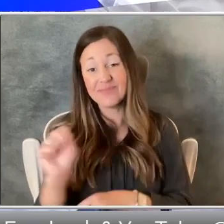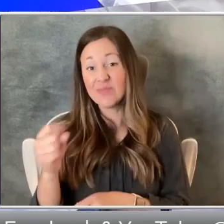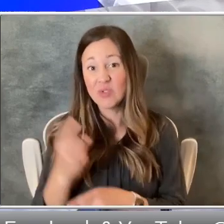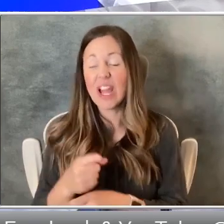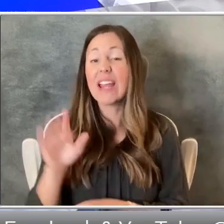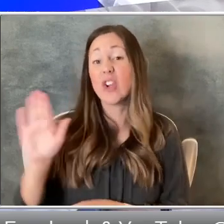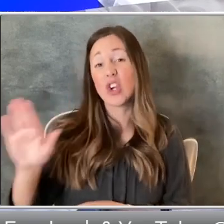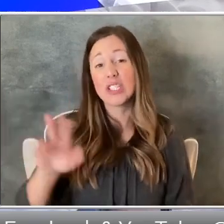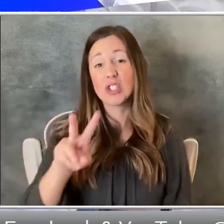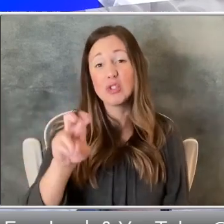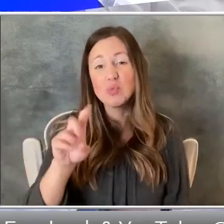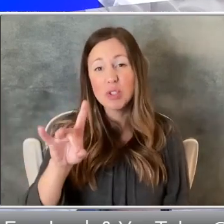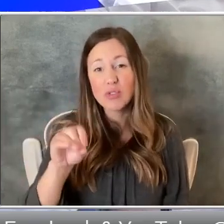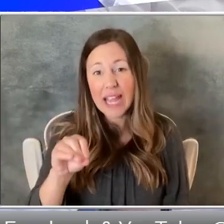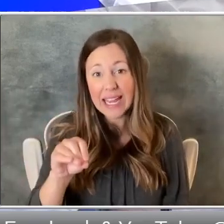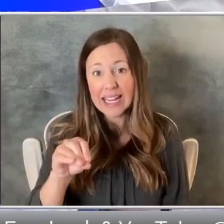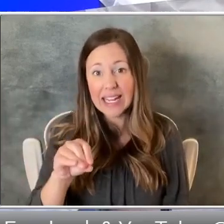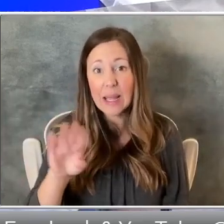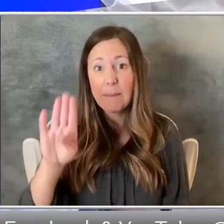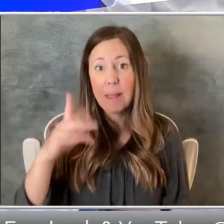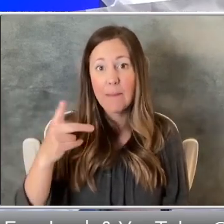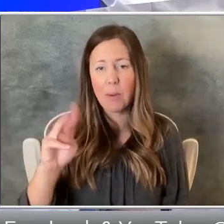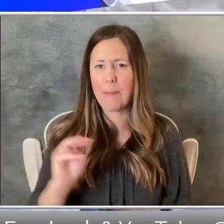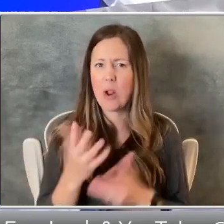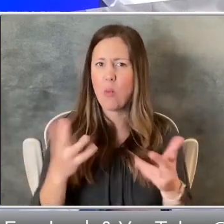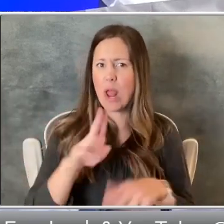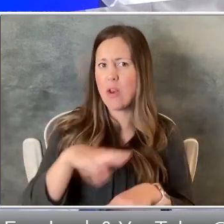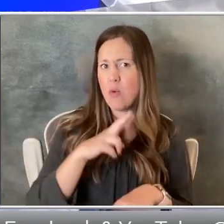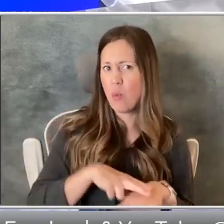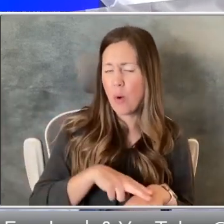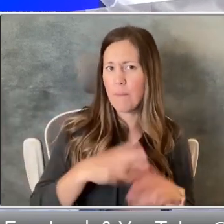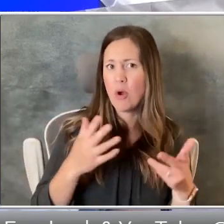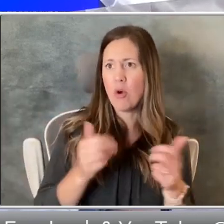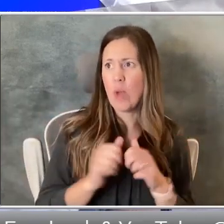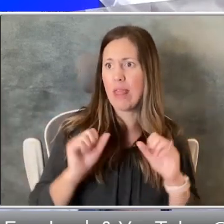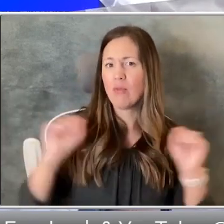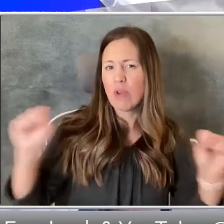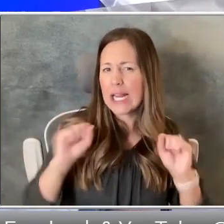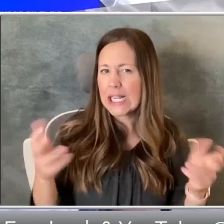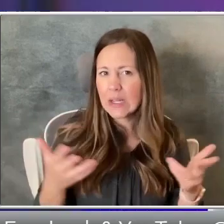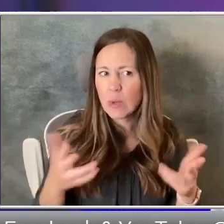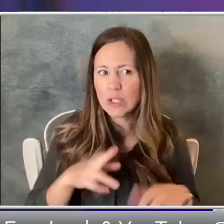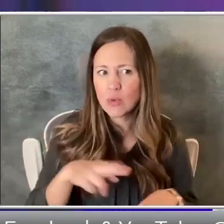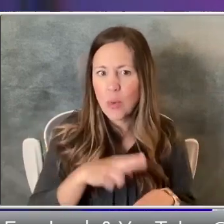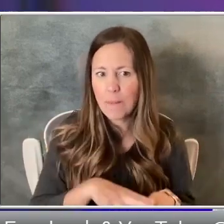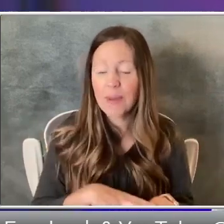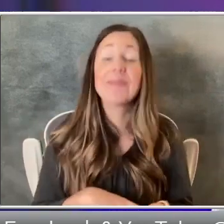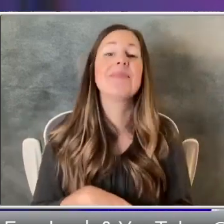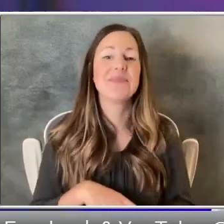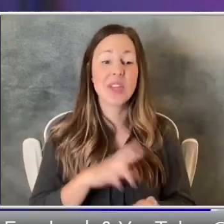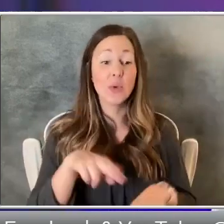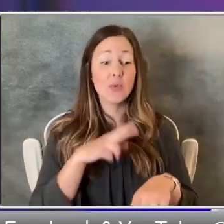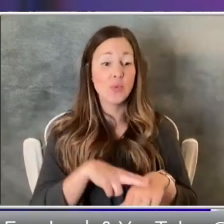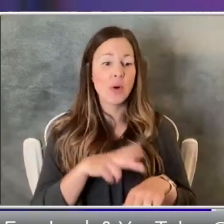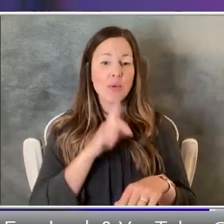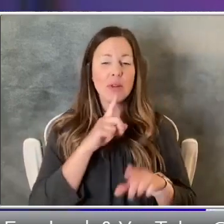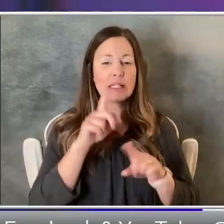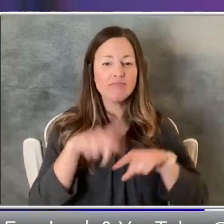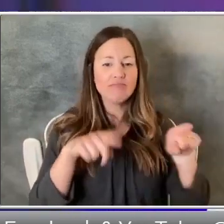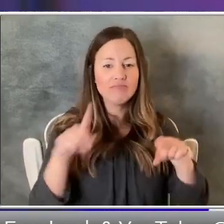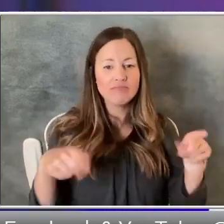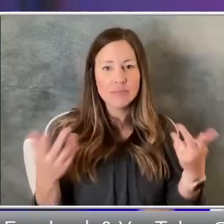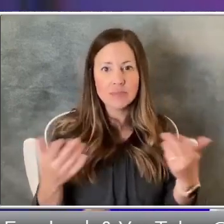minute. To put that in perspective, what's normal when you're doing a vigorous exercise like running? Great question. Normal can be different for each patient. So there's